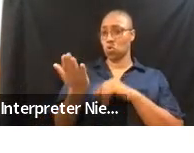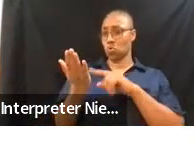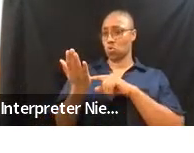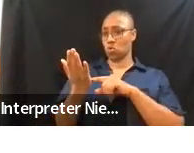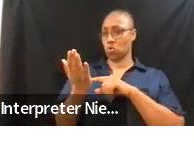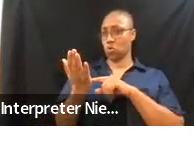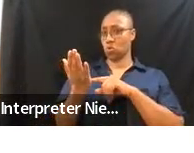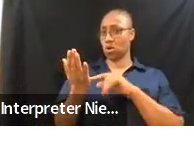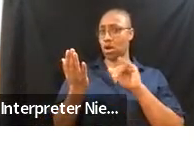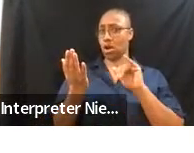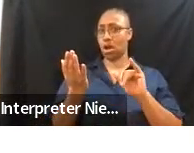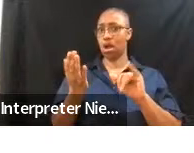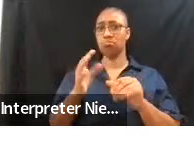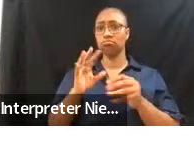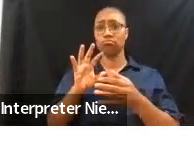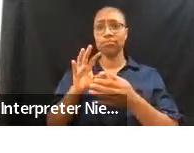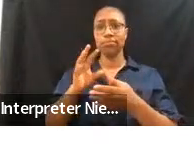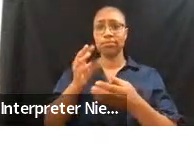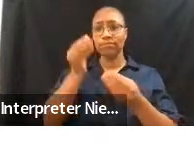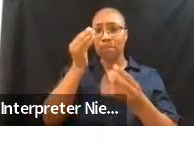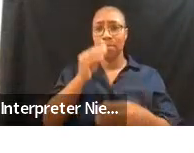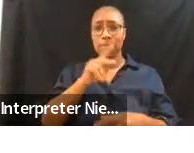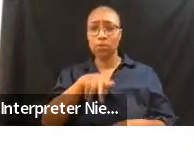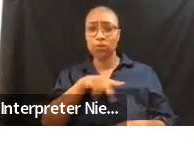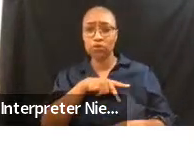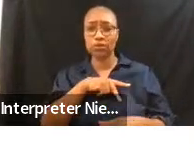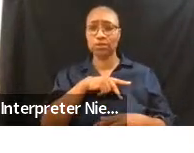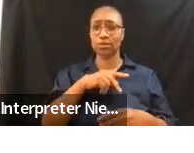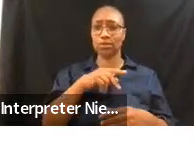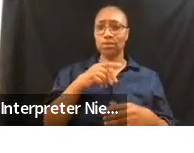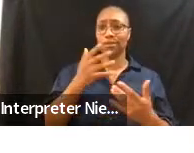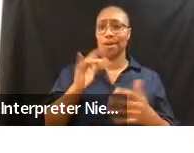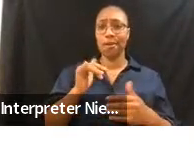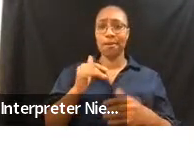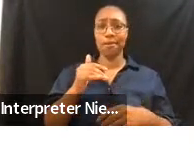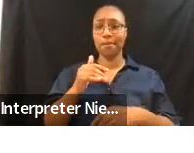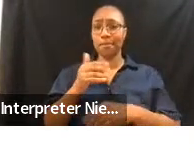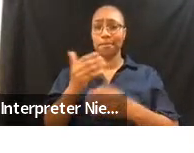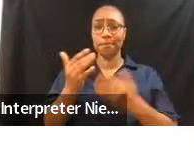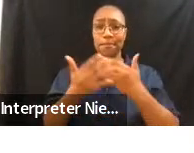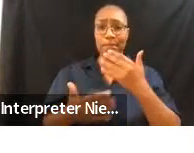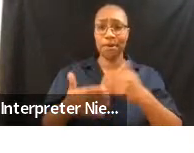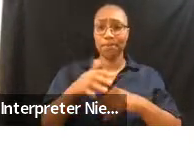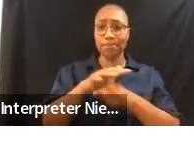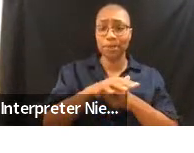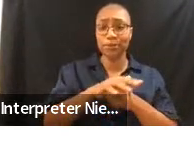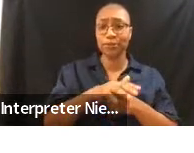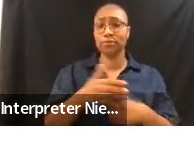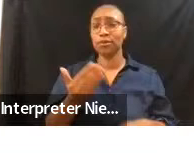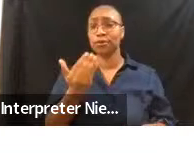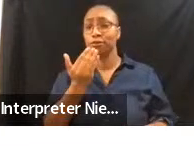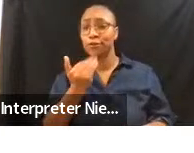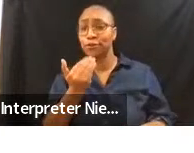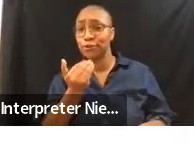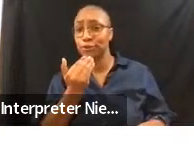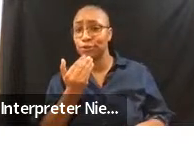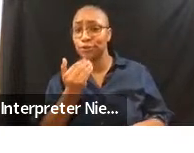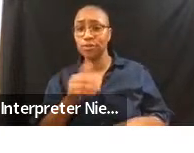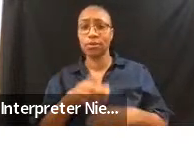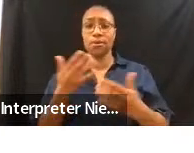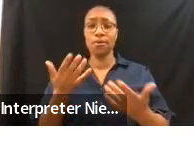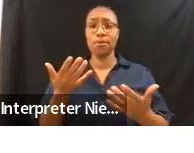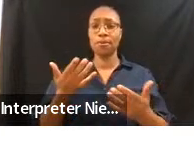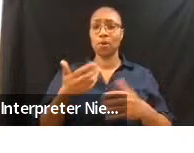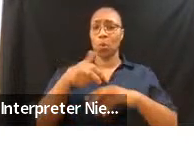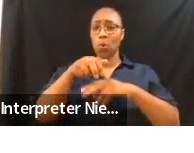glucose monitors or positioning aids, such as wedges, or surgical and medical instruments, such